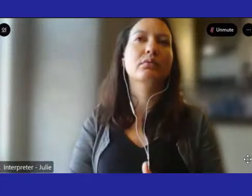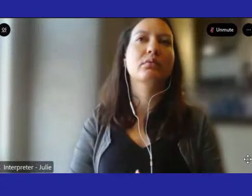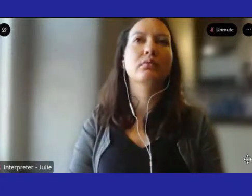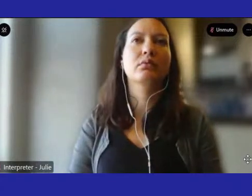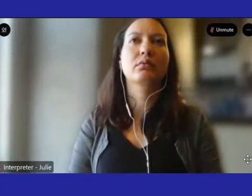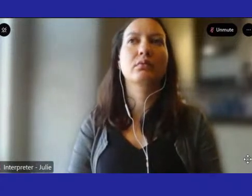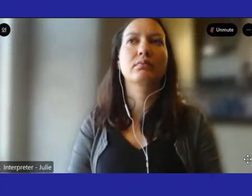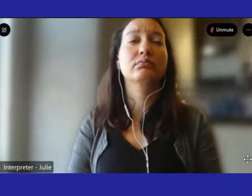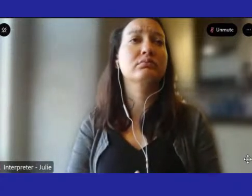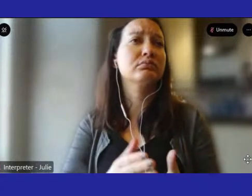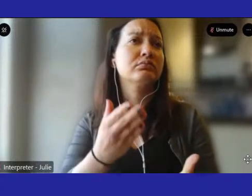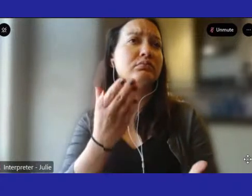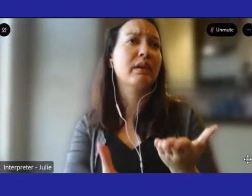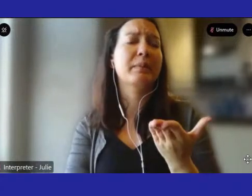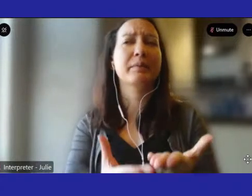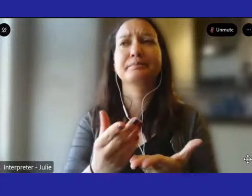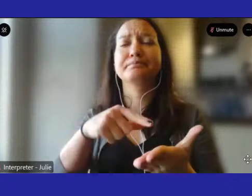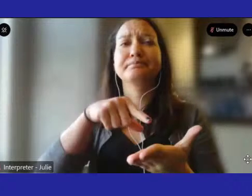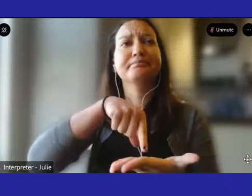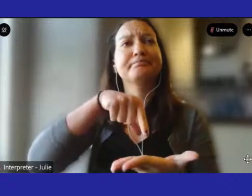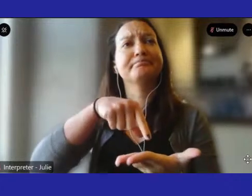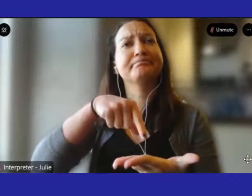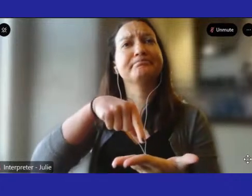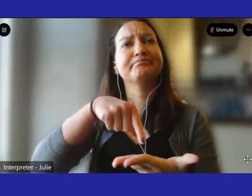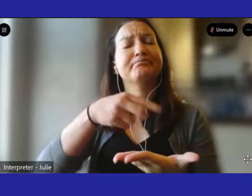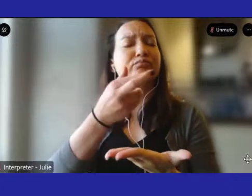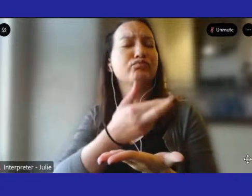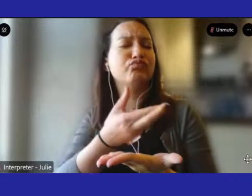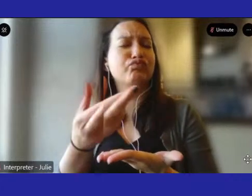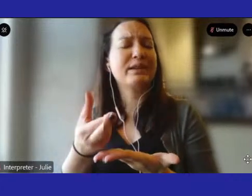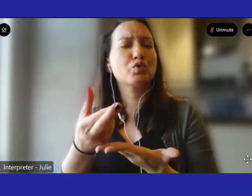maybe as resource rich